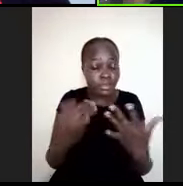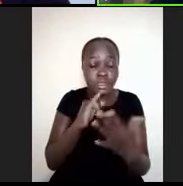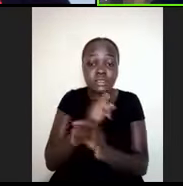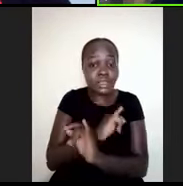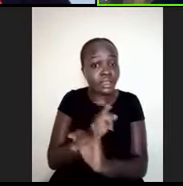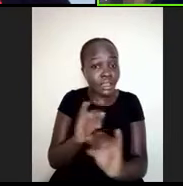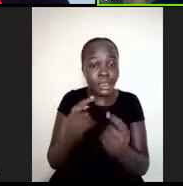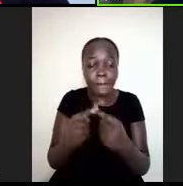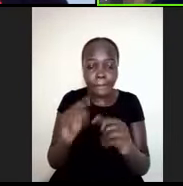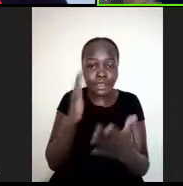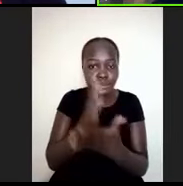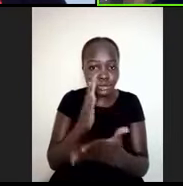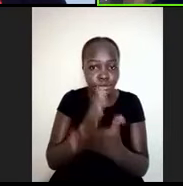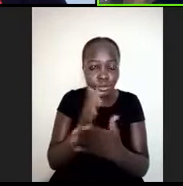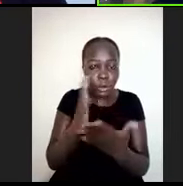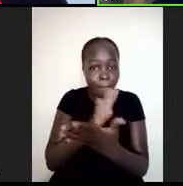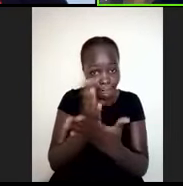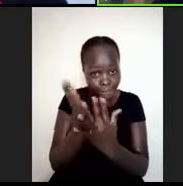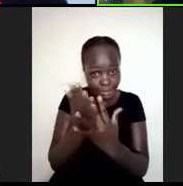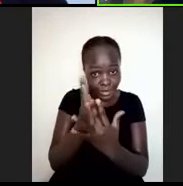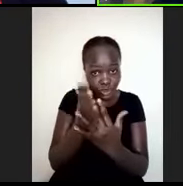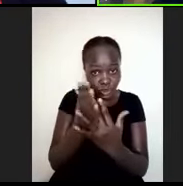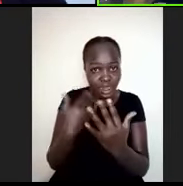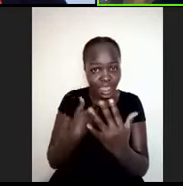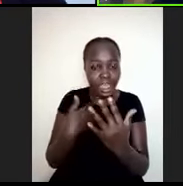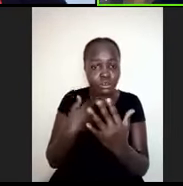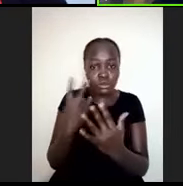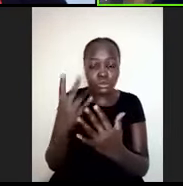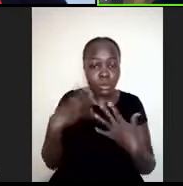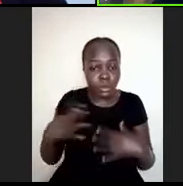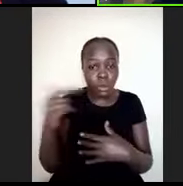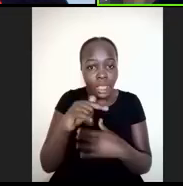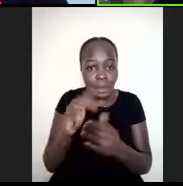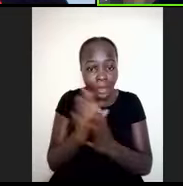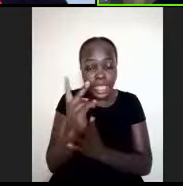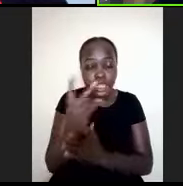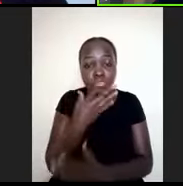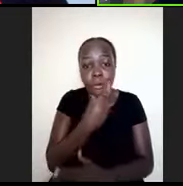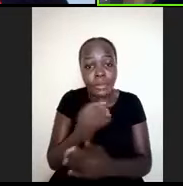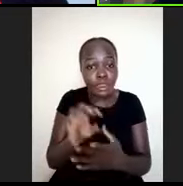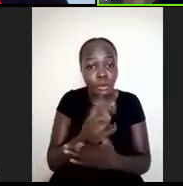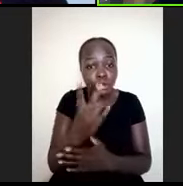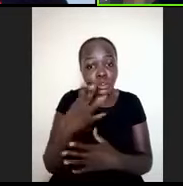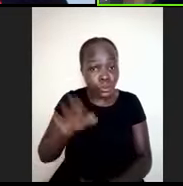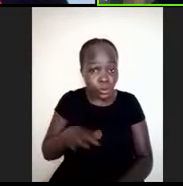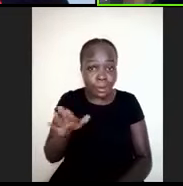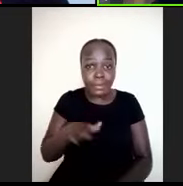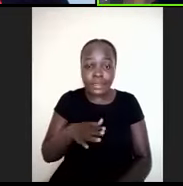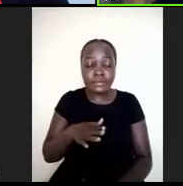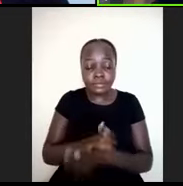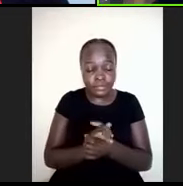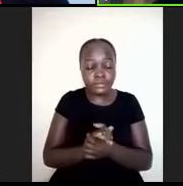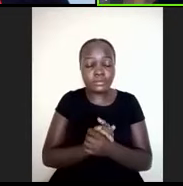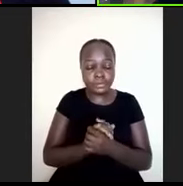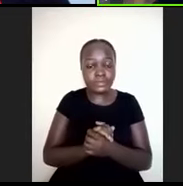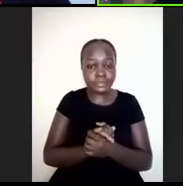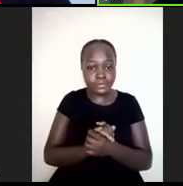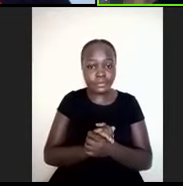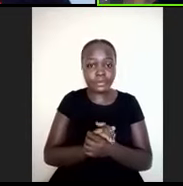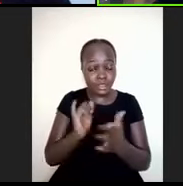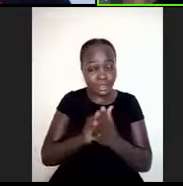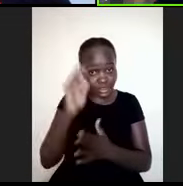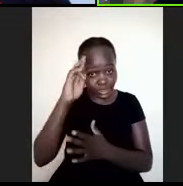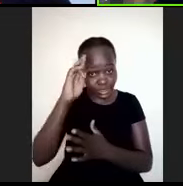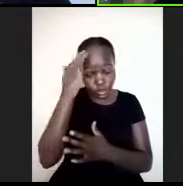but in between this couple comes and there are two men or there are two women. And that is the reason why we